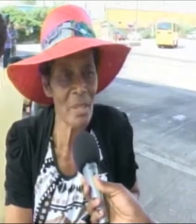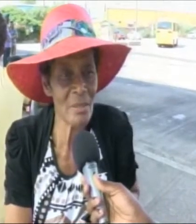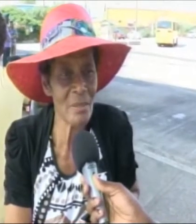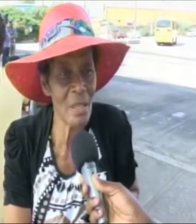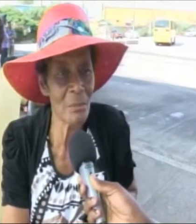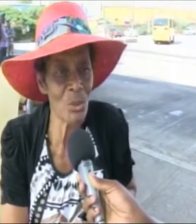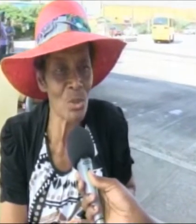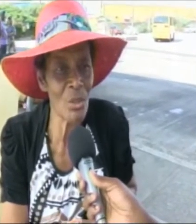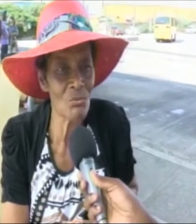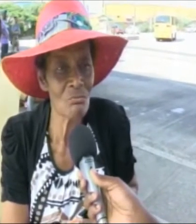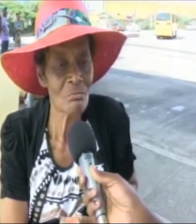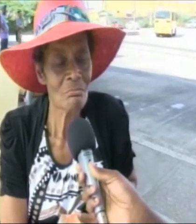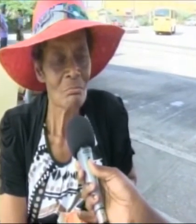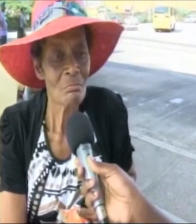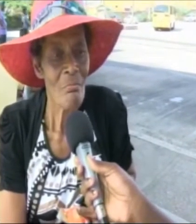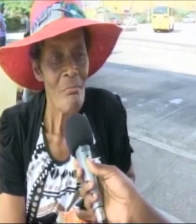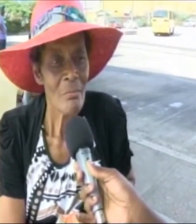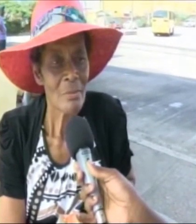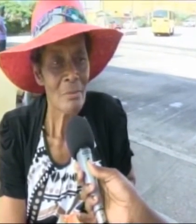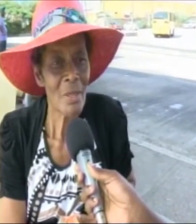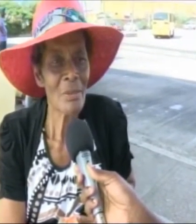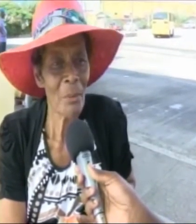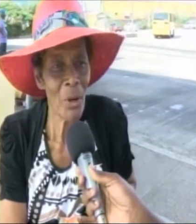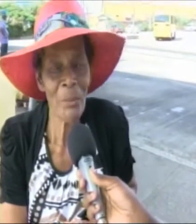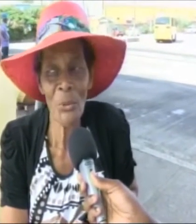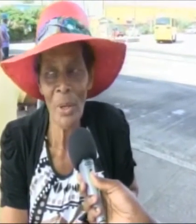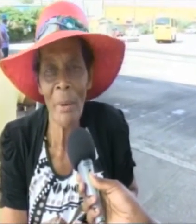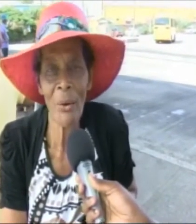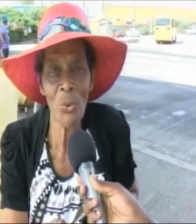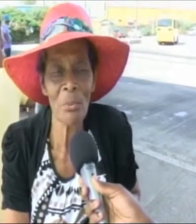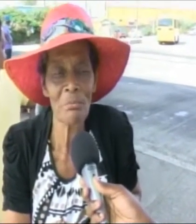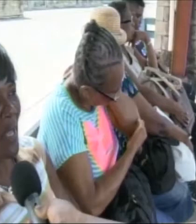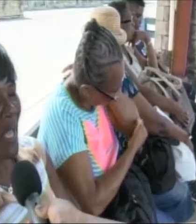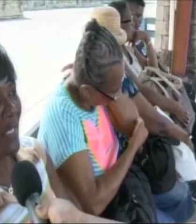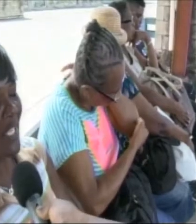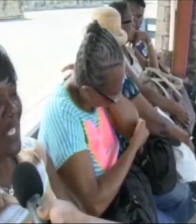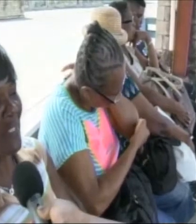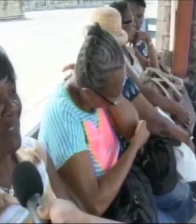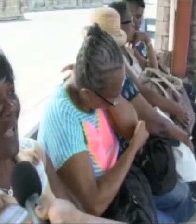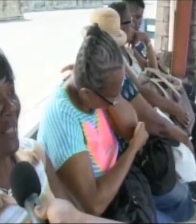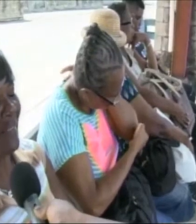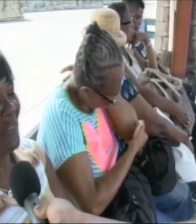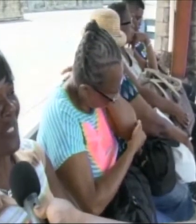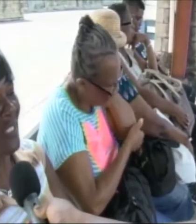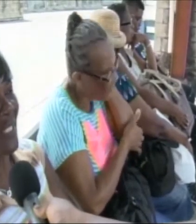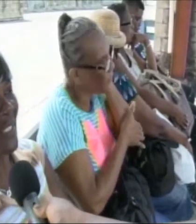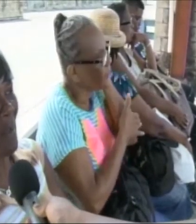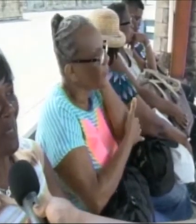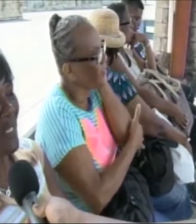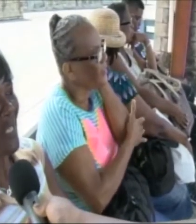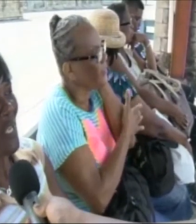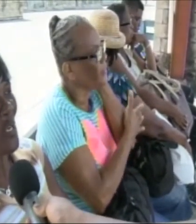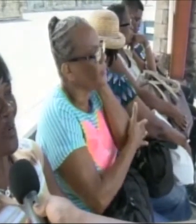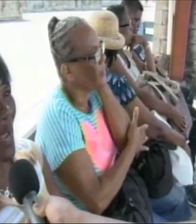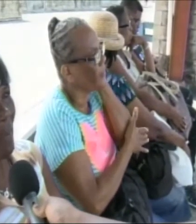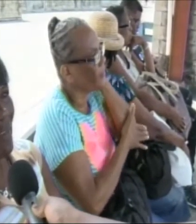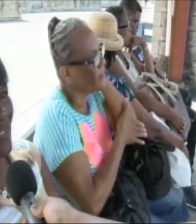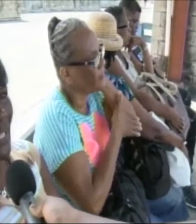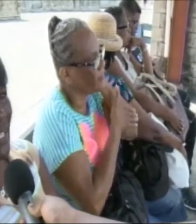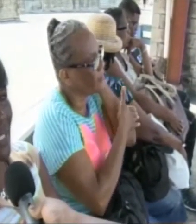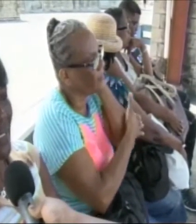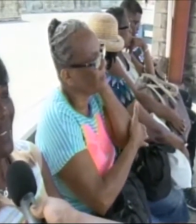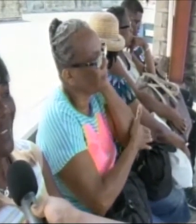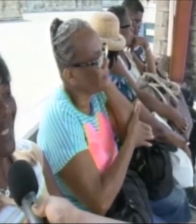Garrison bus to come downtown. But now I'm on my way back home. I had to catch a van from St. Thomas, go